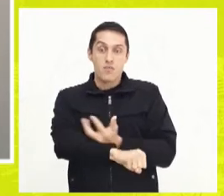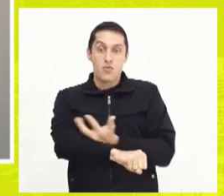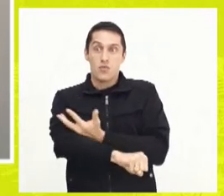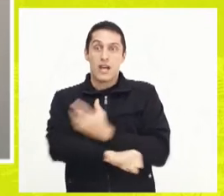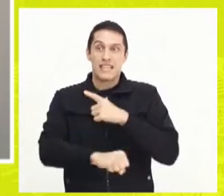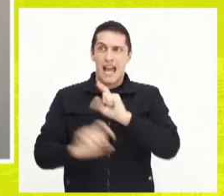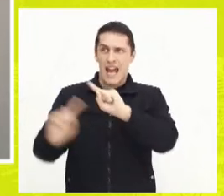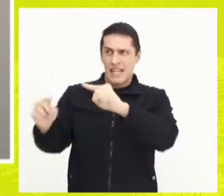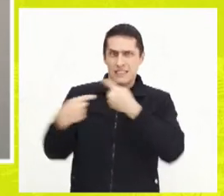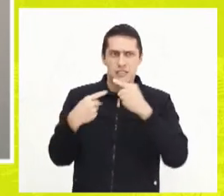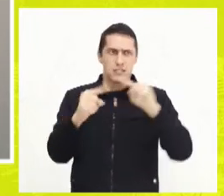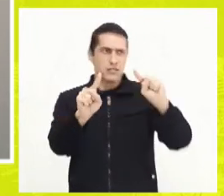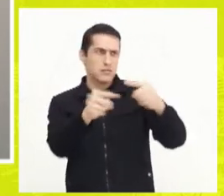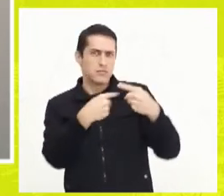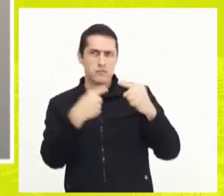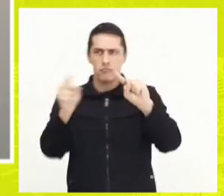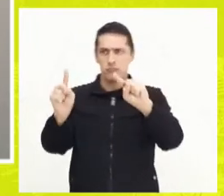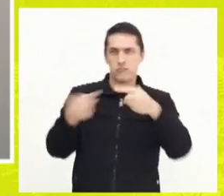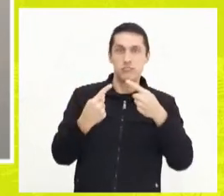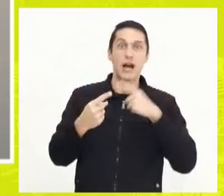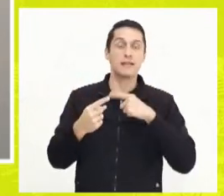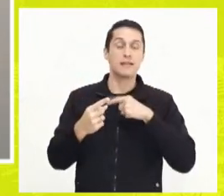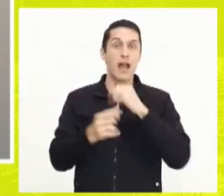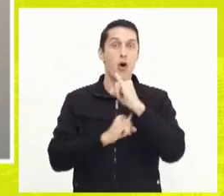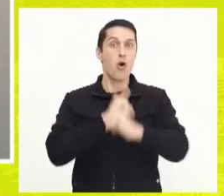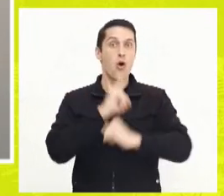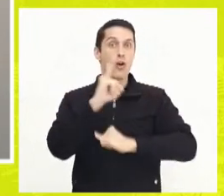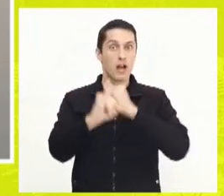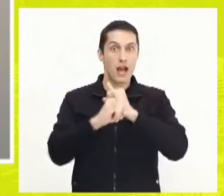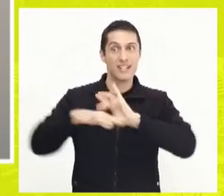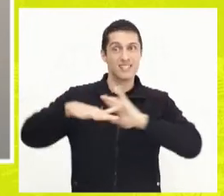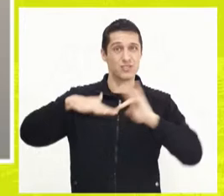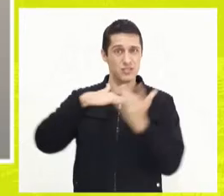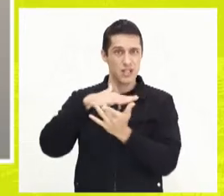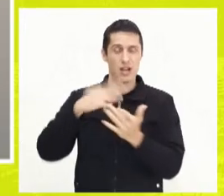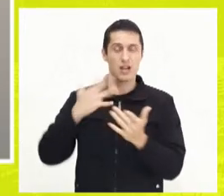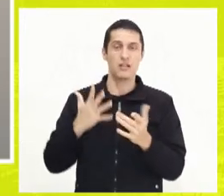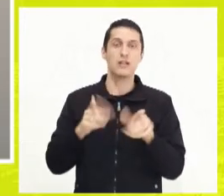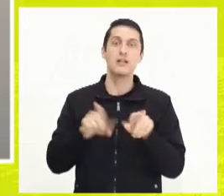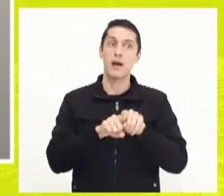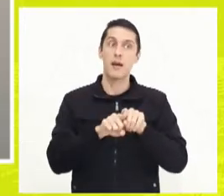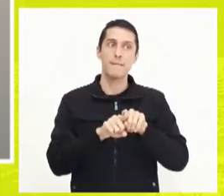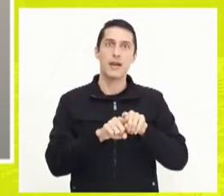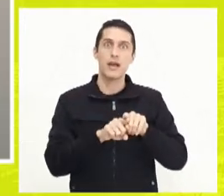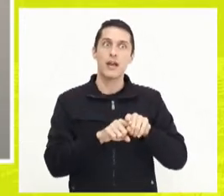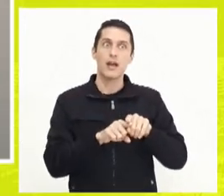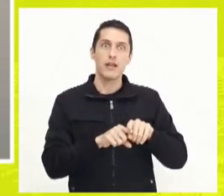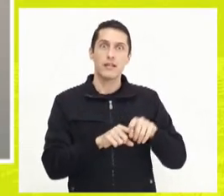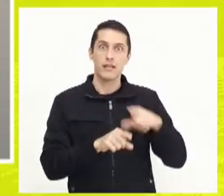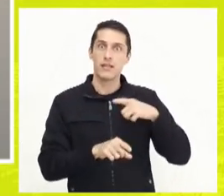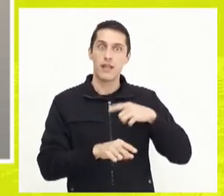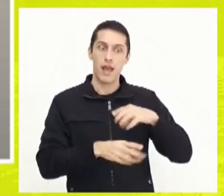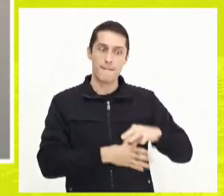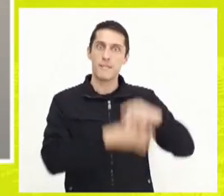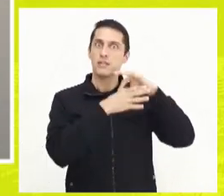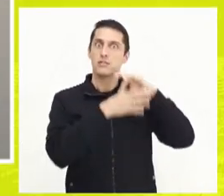of attacks that were coming both online from social media or personally